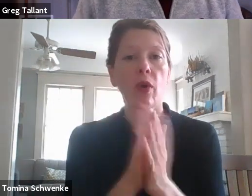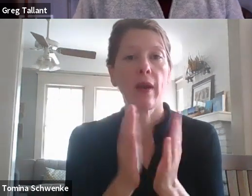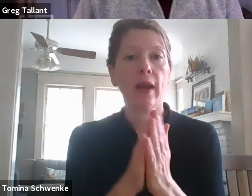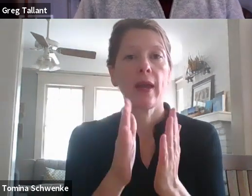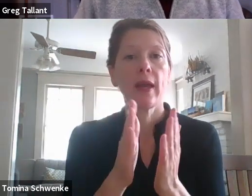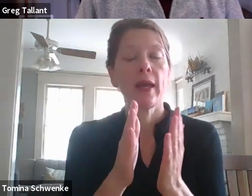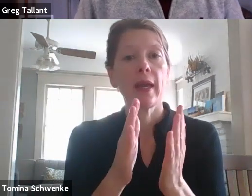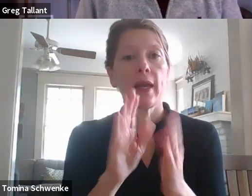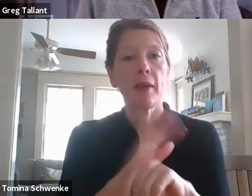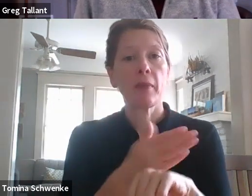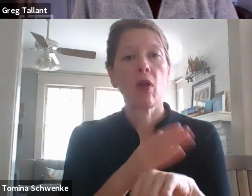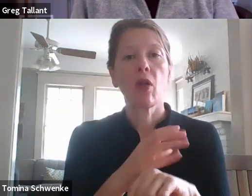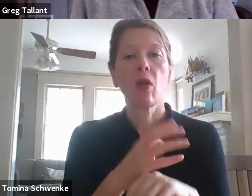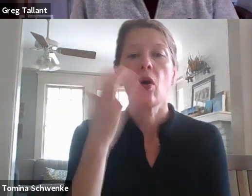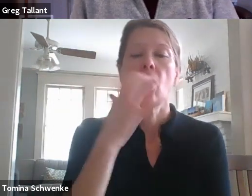O gracious